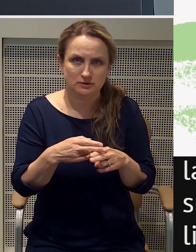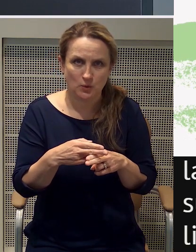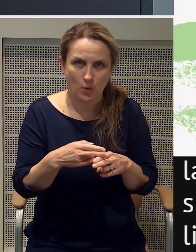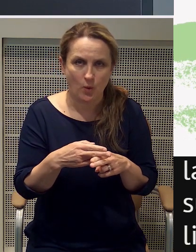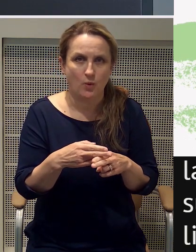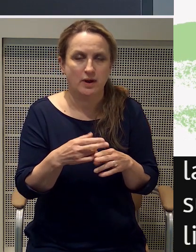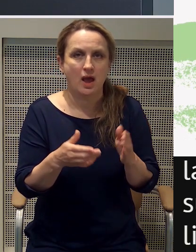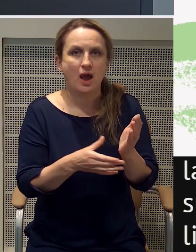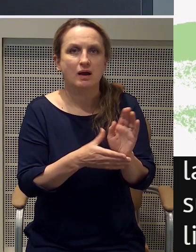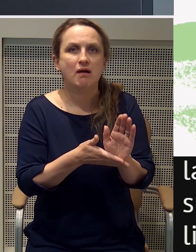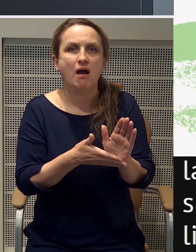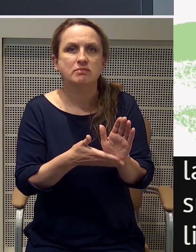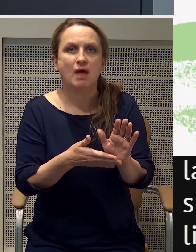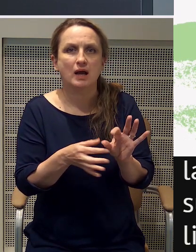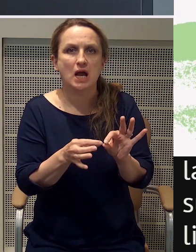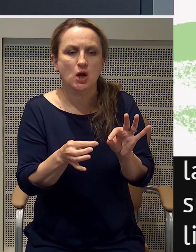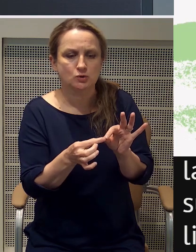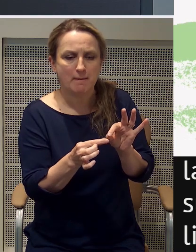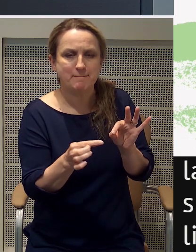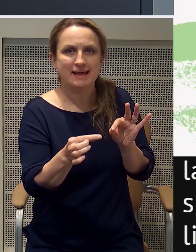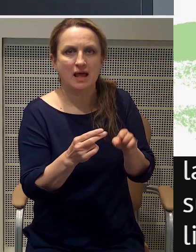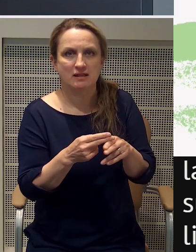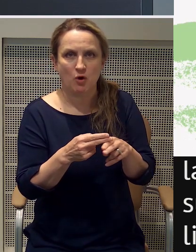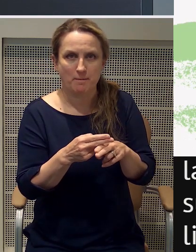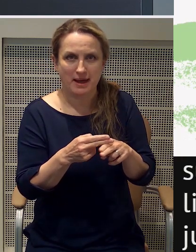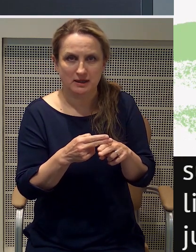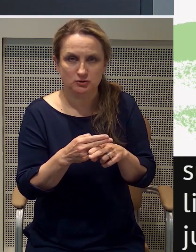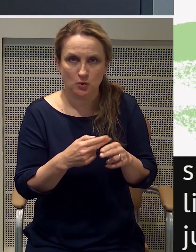there was an operation.